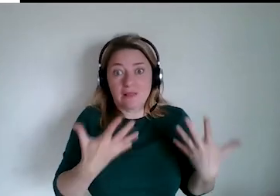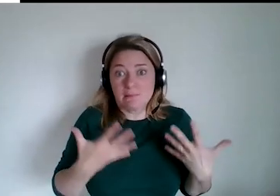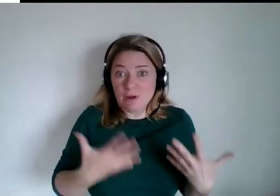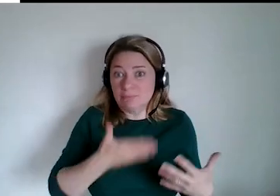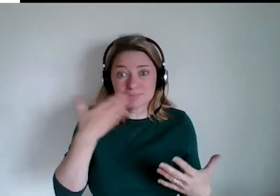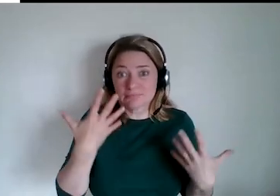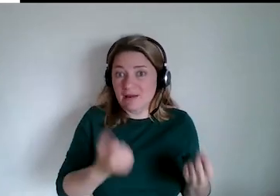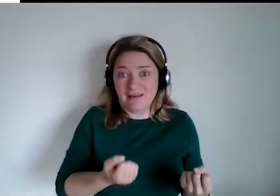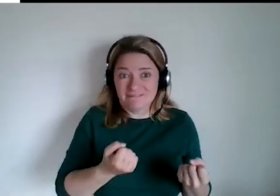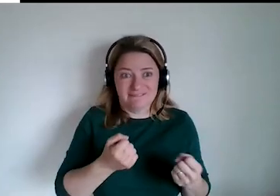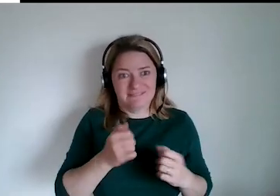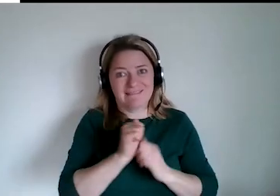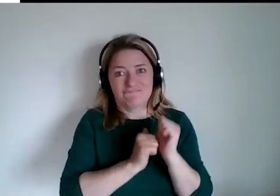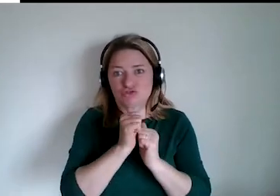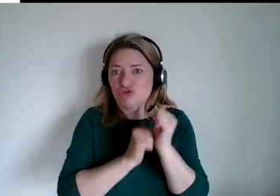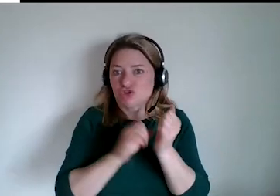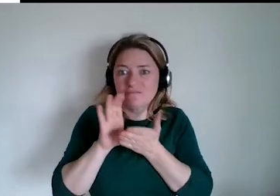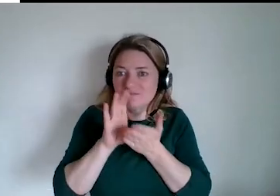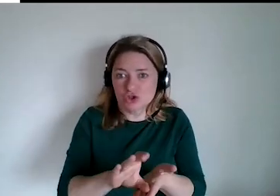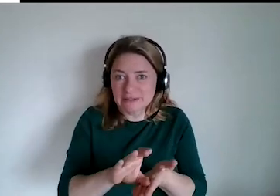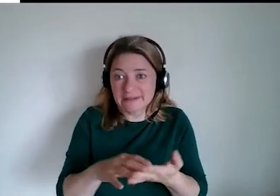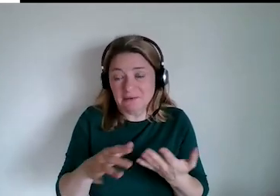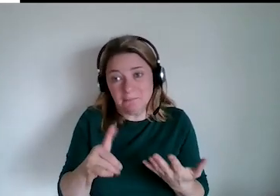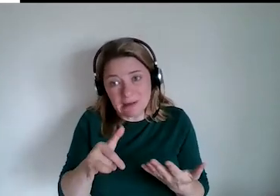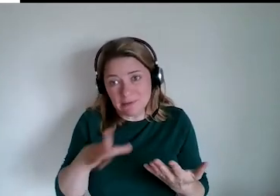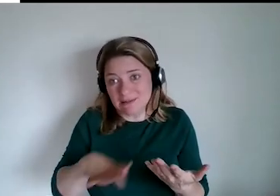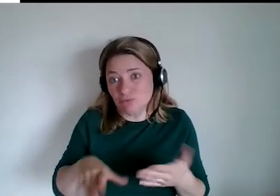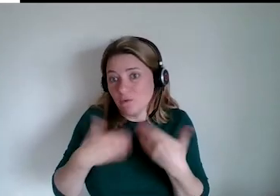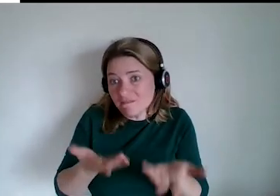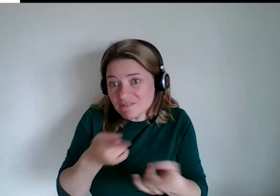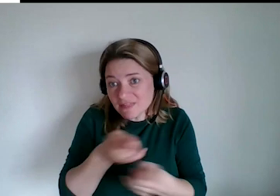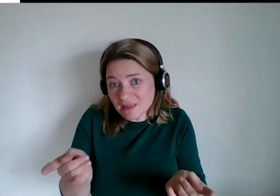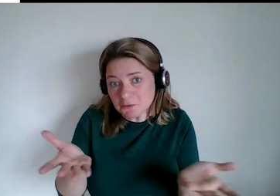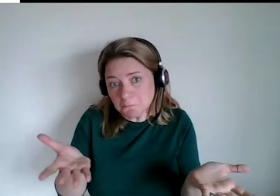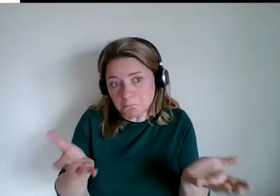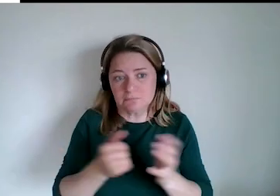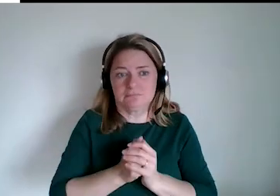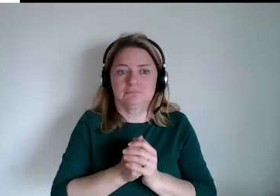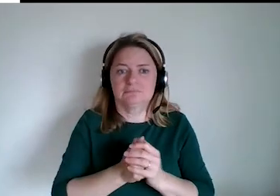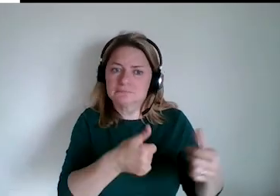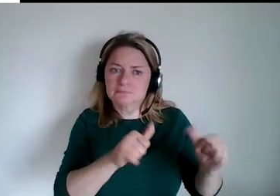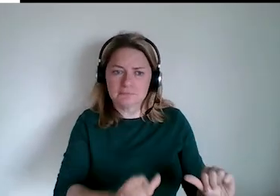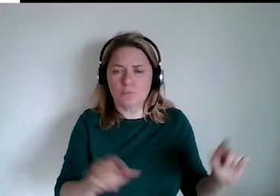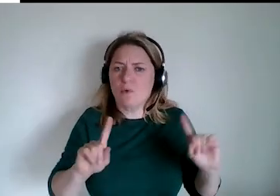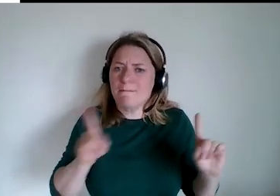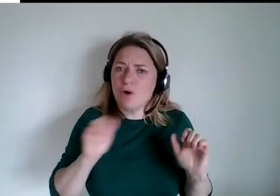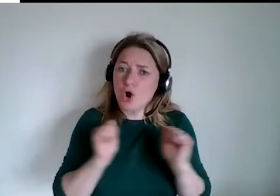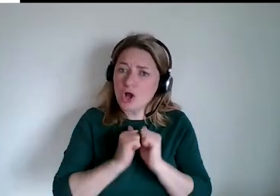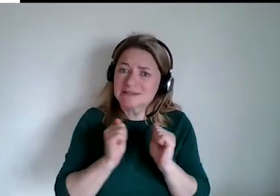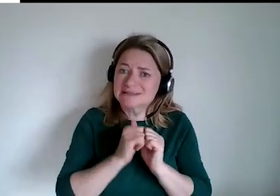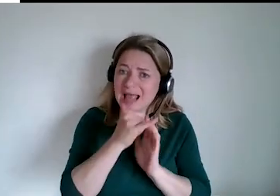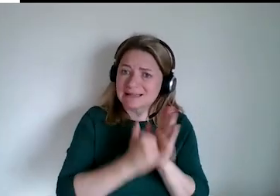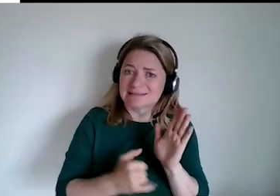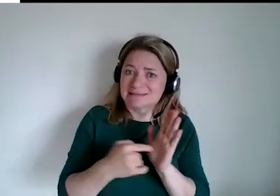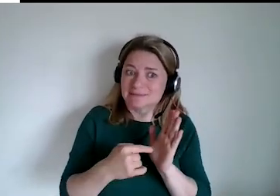we offer that to build up the basis on which we do the research? What do we do about consent? And that's a